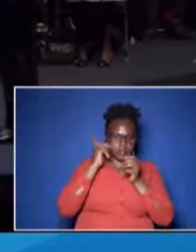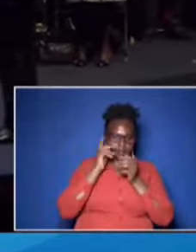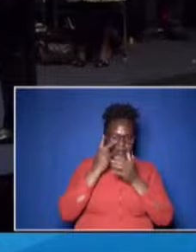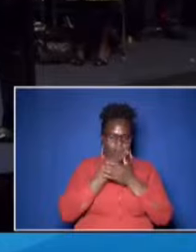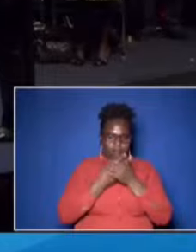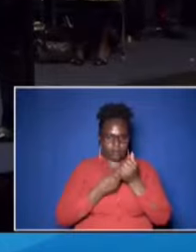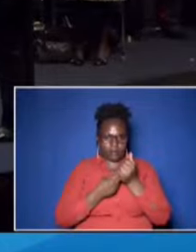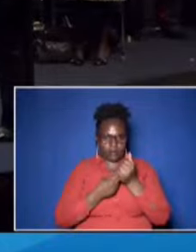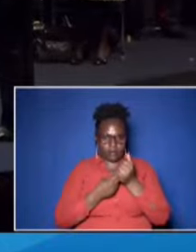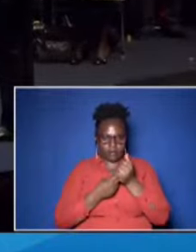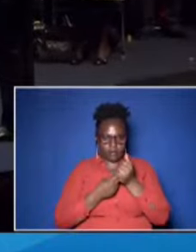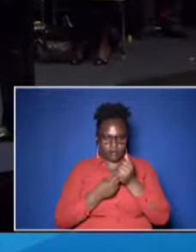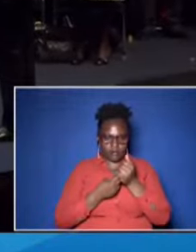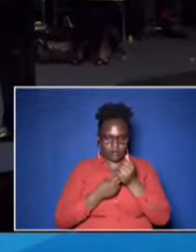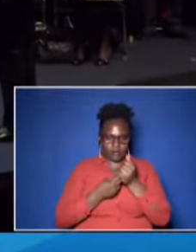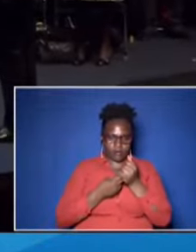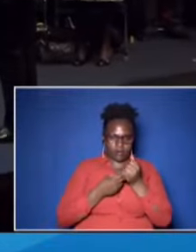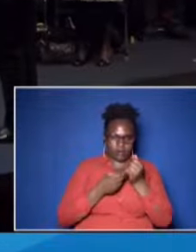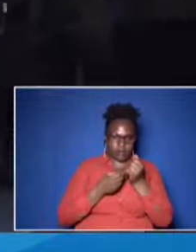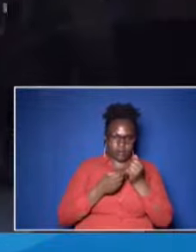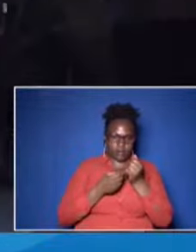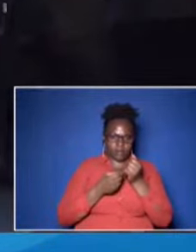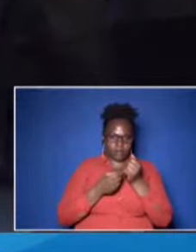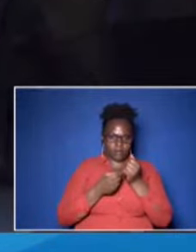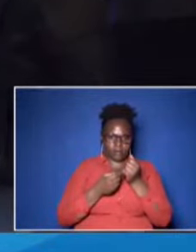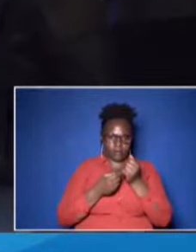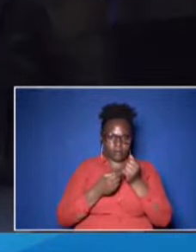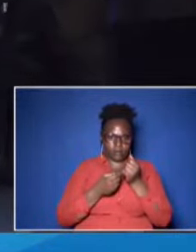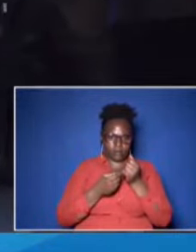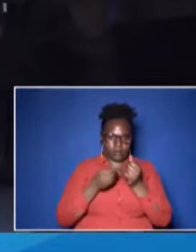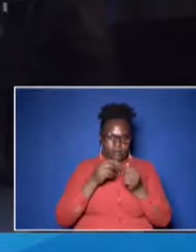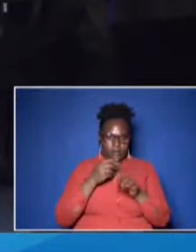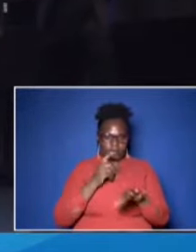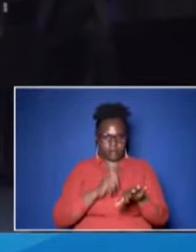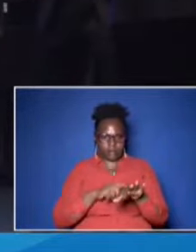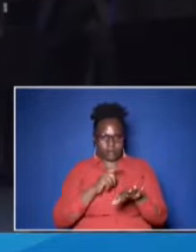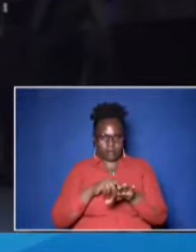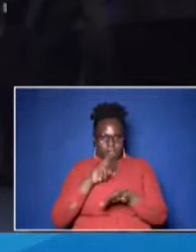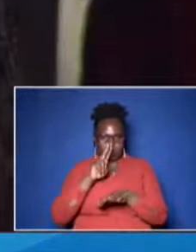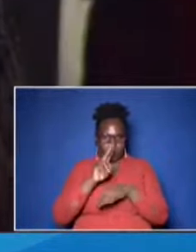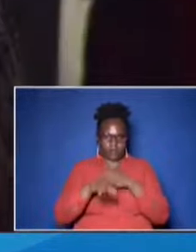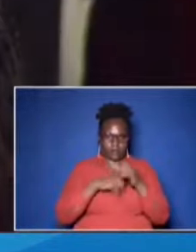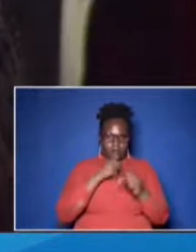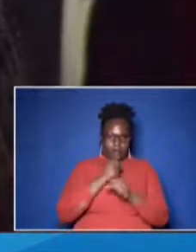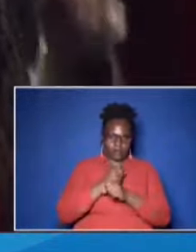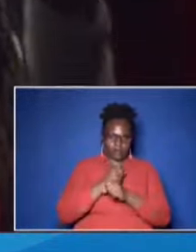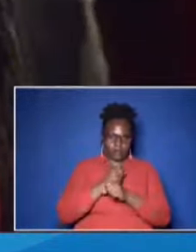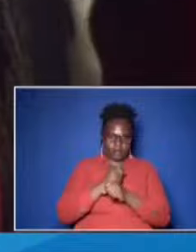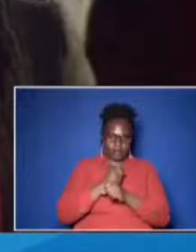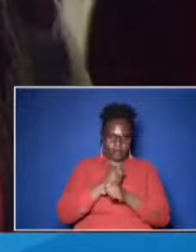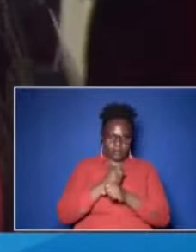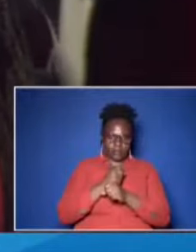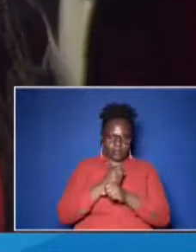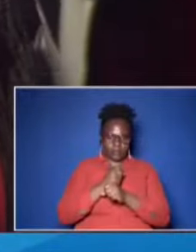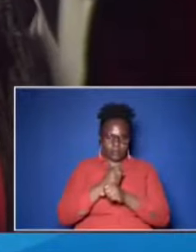both how many years years since you've been two years old you've been de in this year